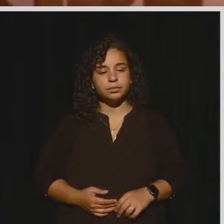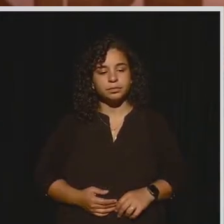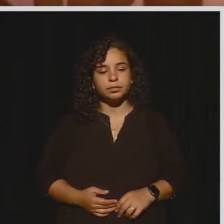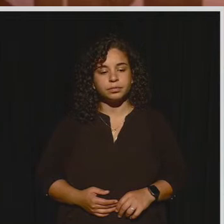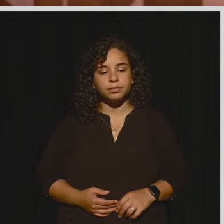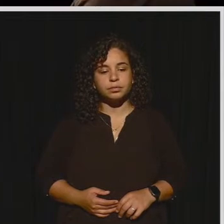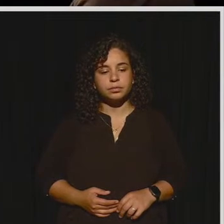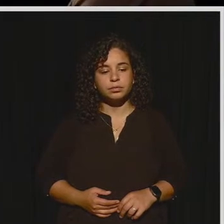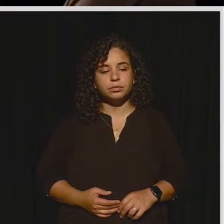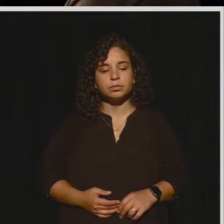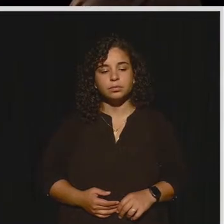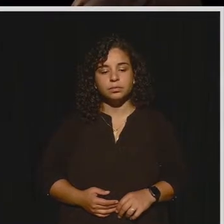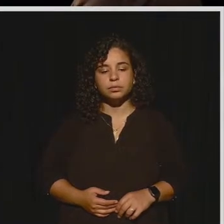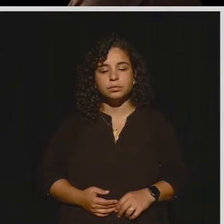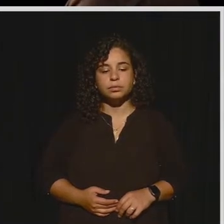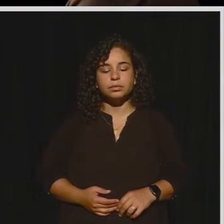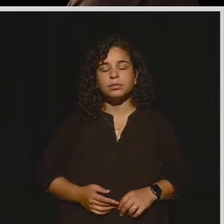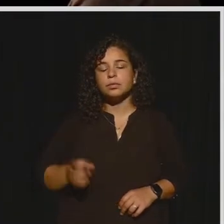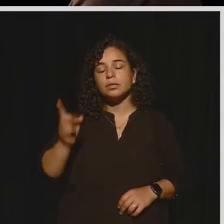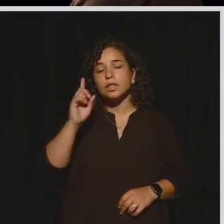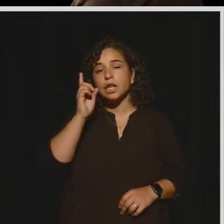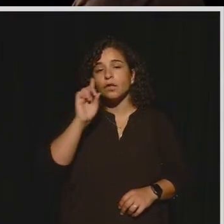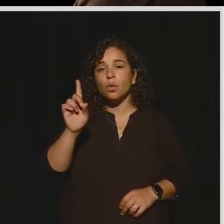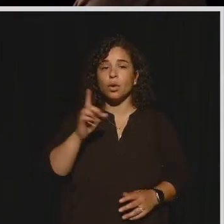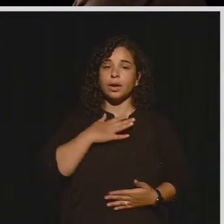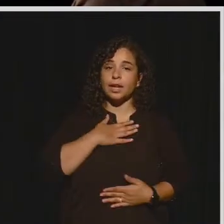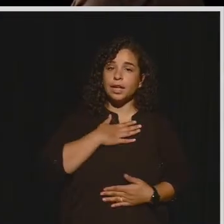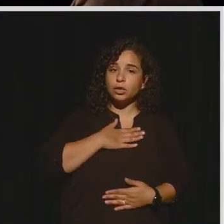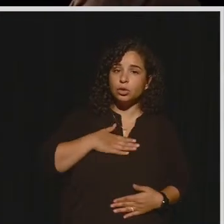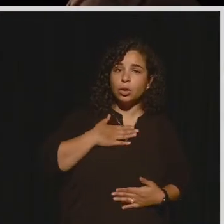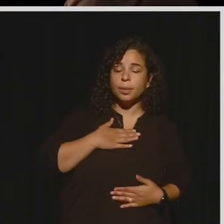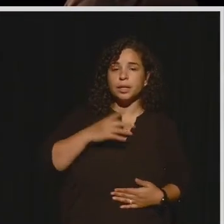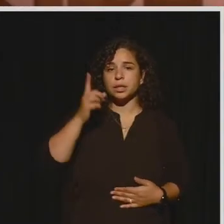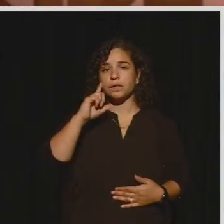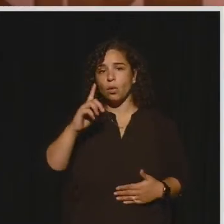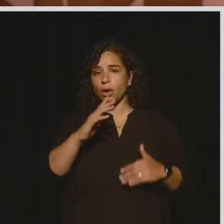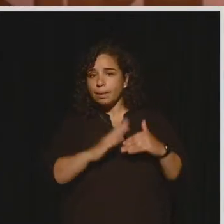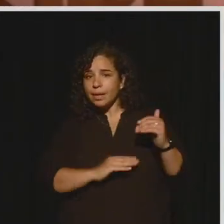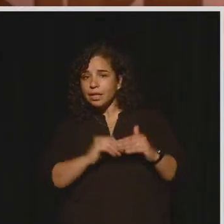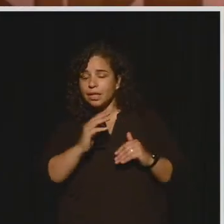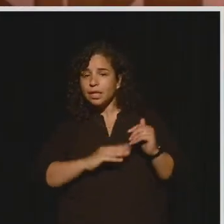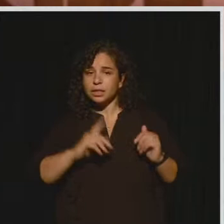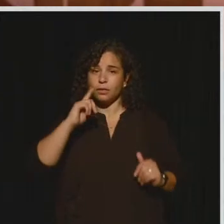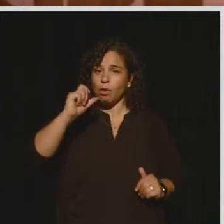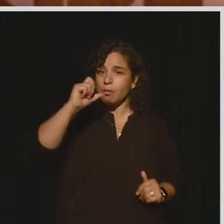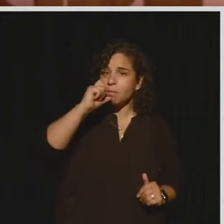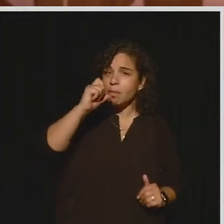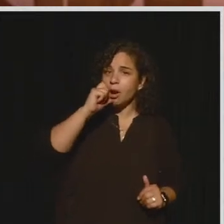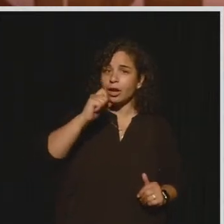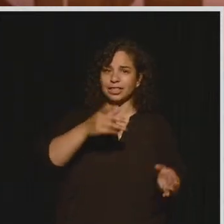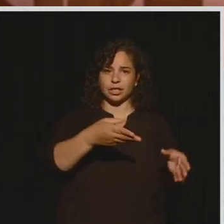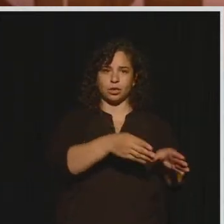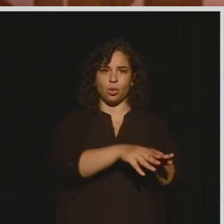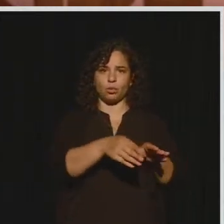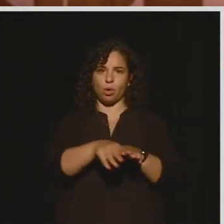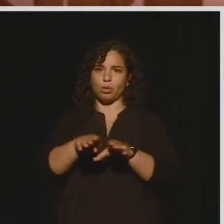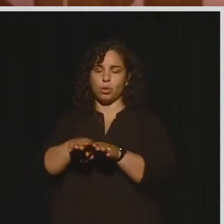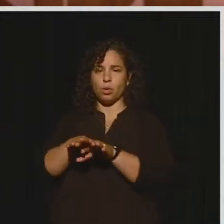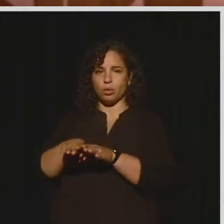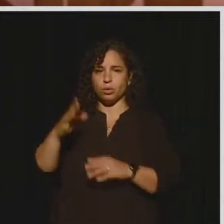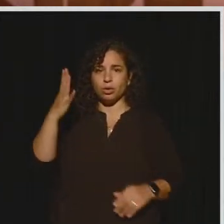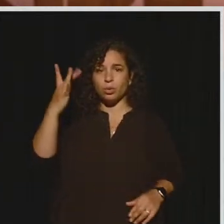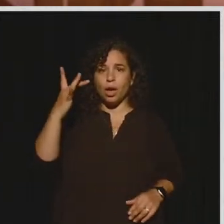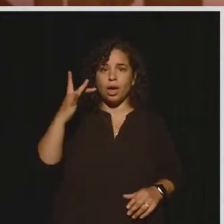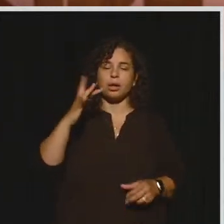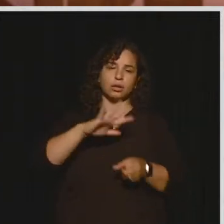very hard. They've shut down the bars on Davie Street. The drag queens are all out of work, and entertainers are out of